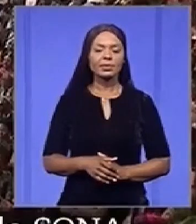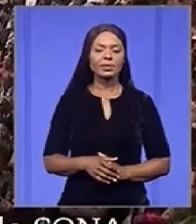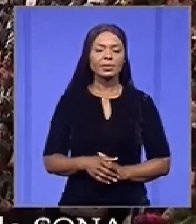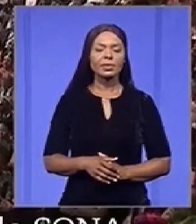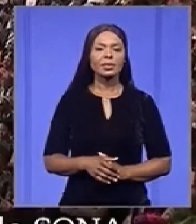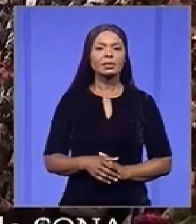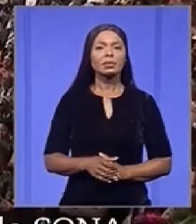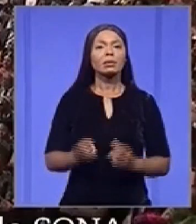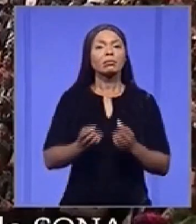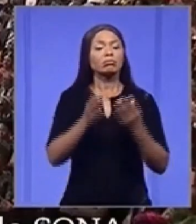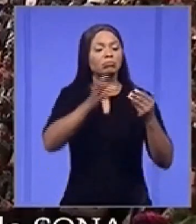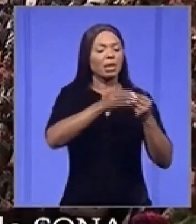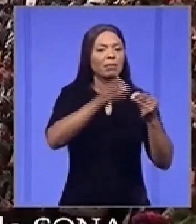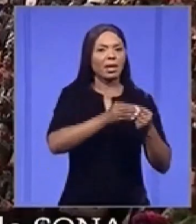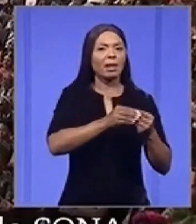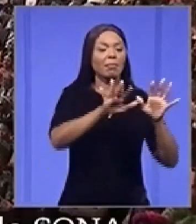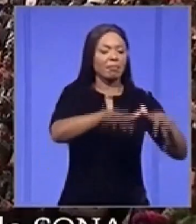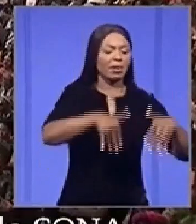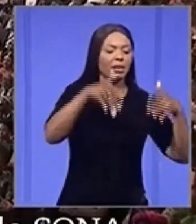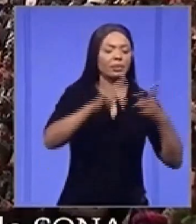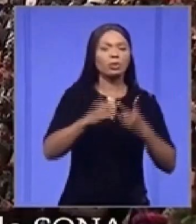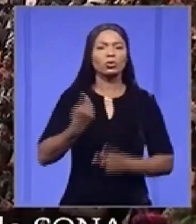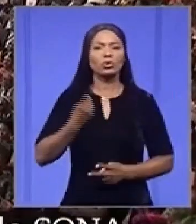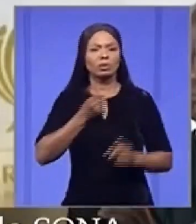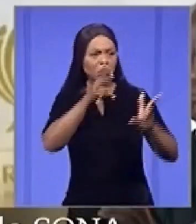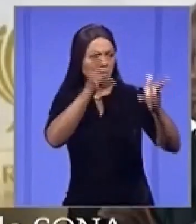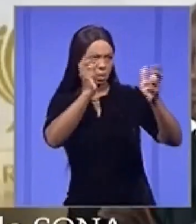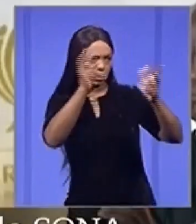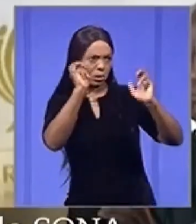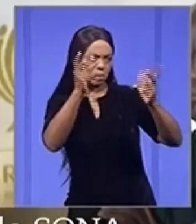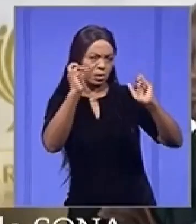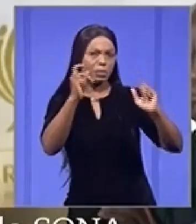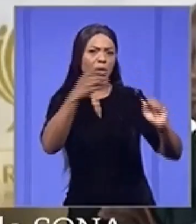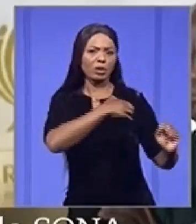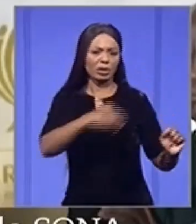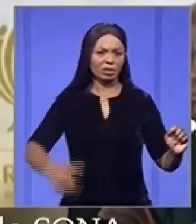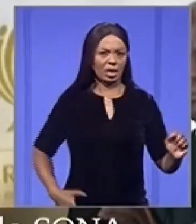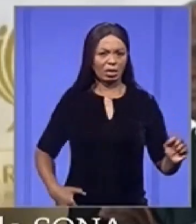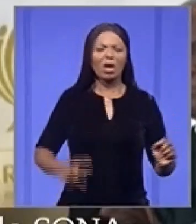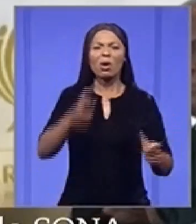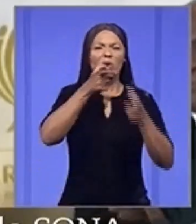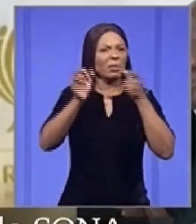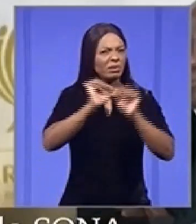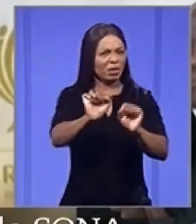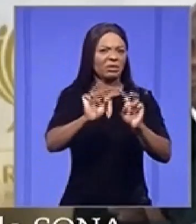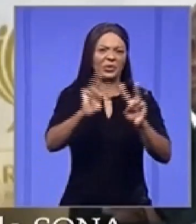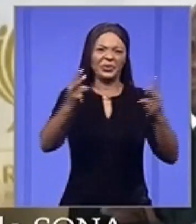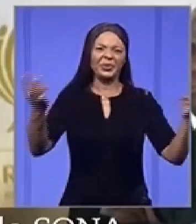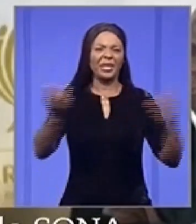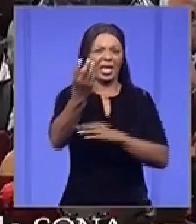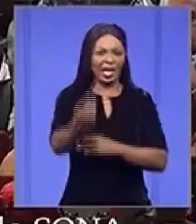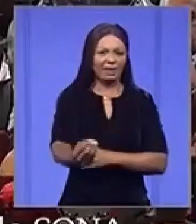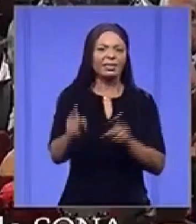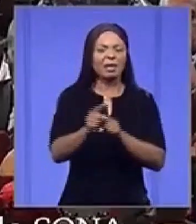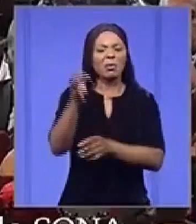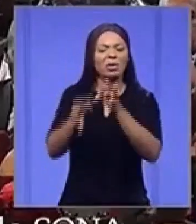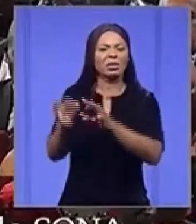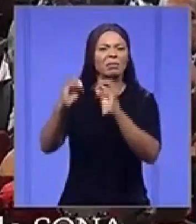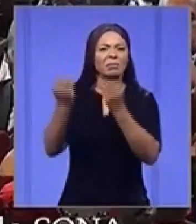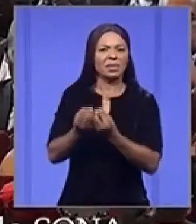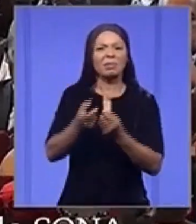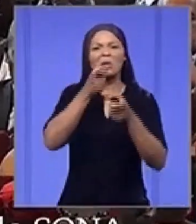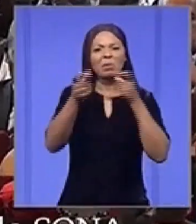Baagi ba palamente le bašwa ba tsibogetse puo ya moporesidente le setšhaba ka mokgwa o farologaneng. Makoko mangwe a dipolotiki a re ga